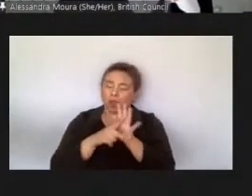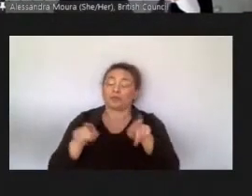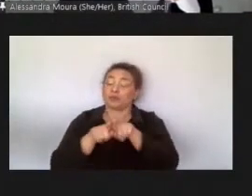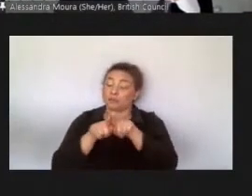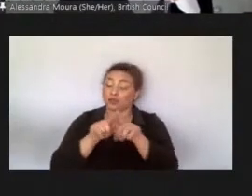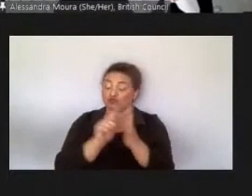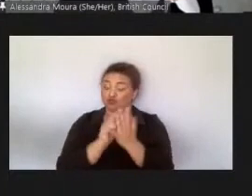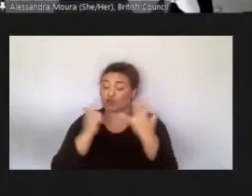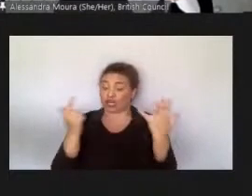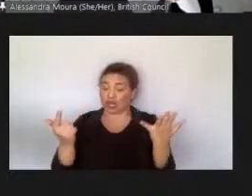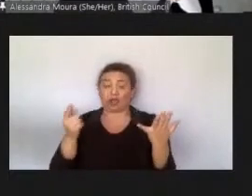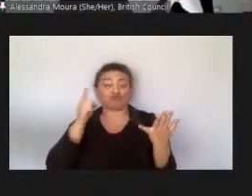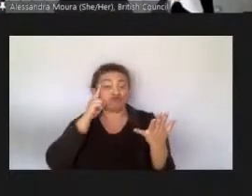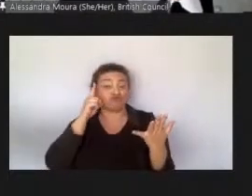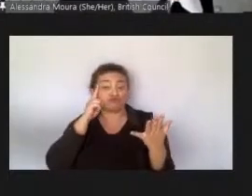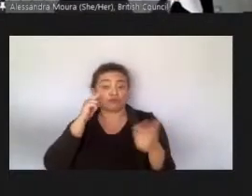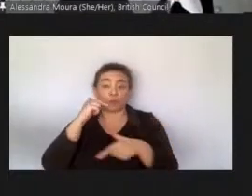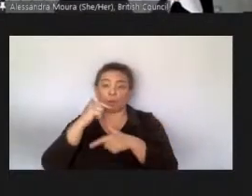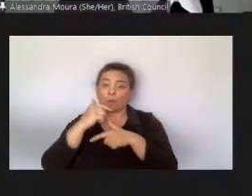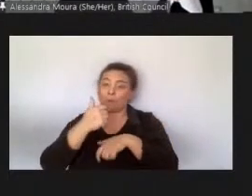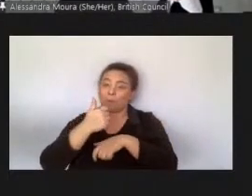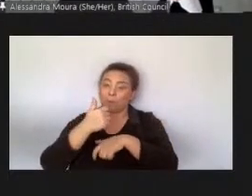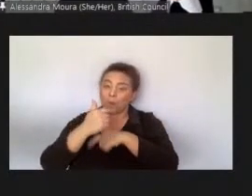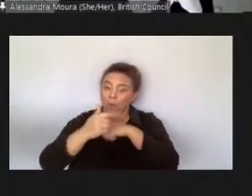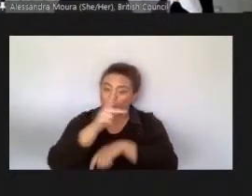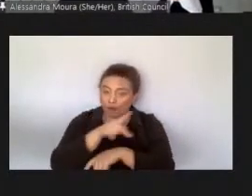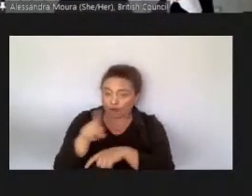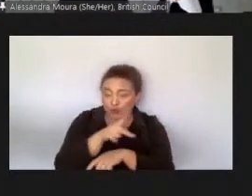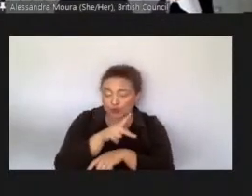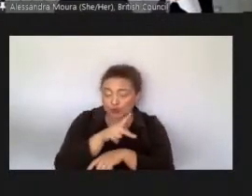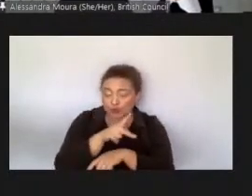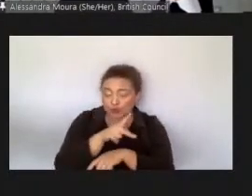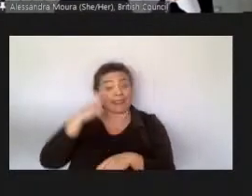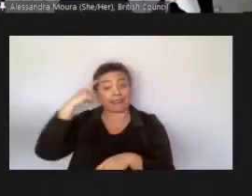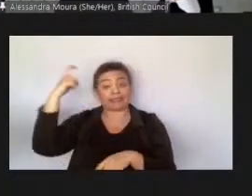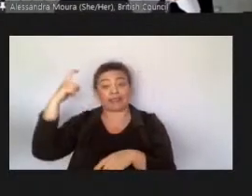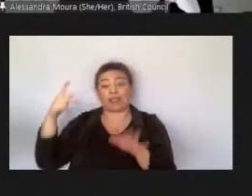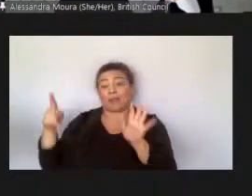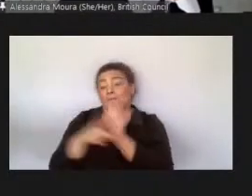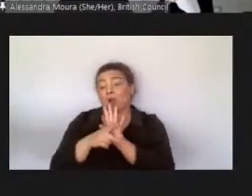classes. You can also work together to plan lessons and share ideas and experiences.